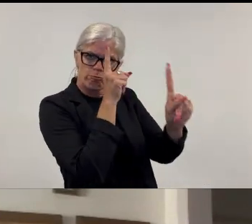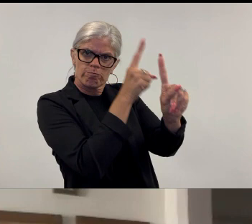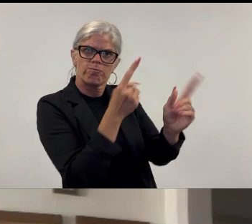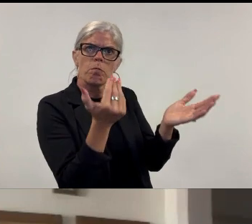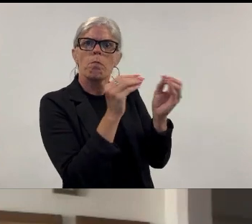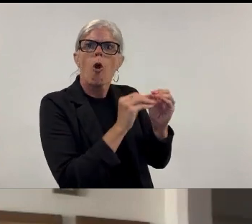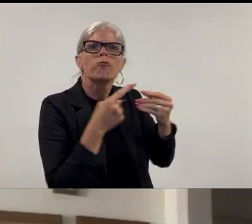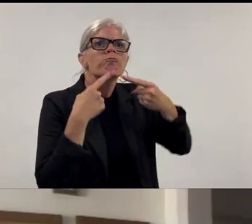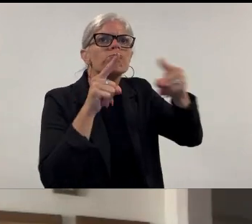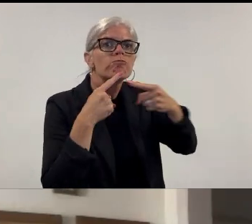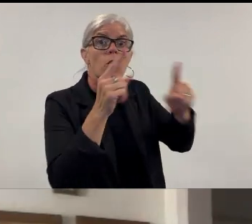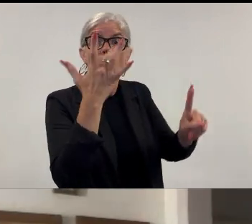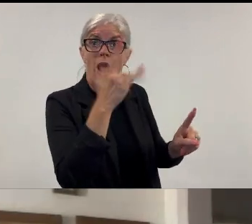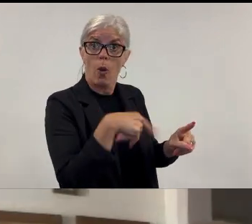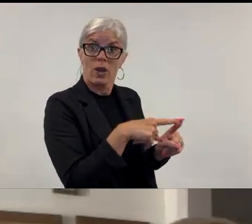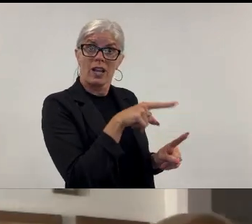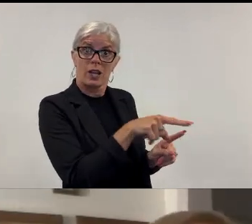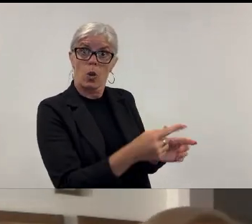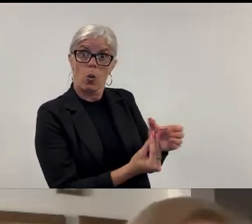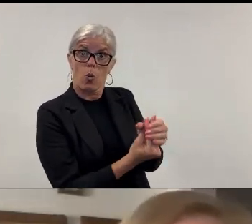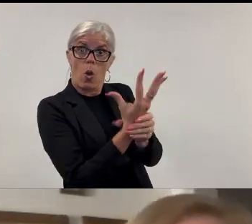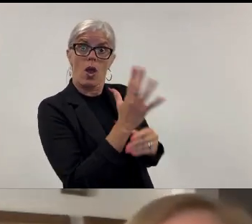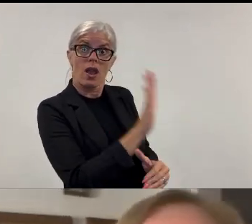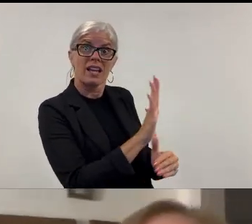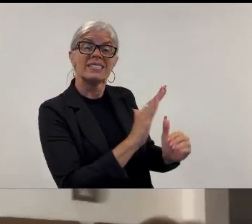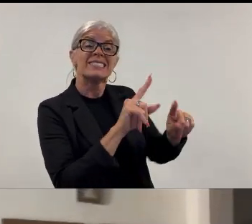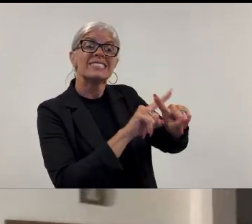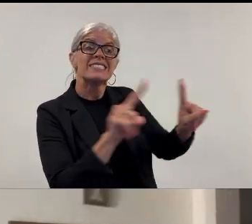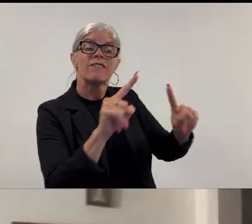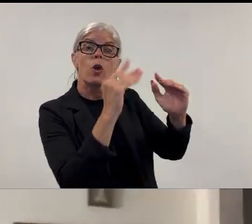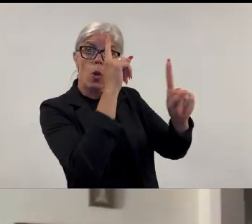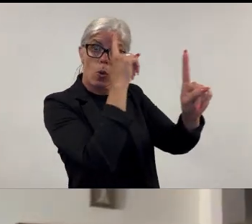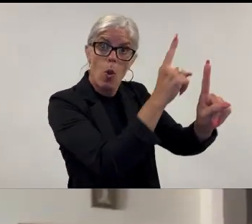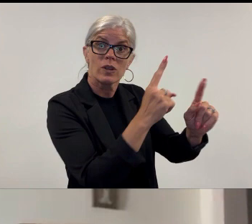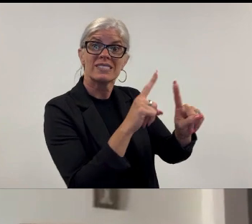neurotransmitters that are generated from their own thinking.